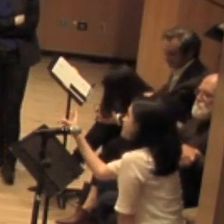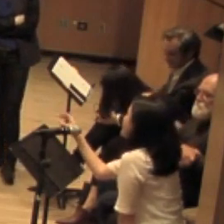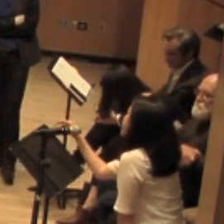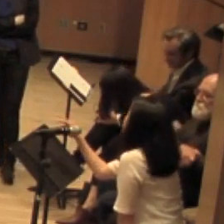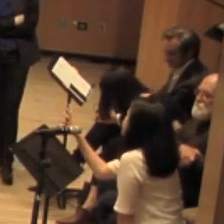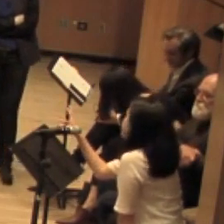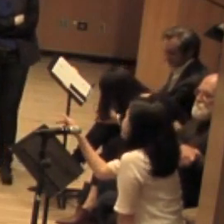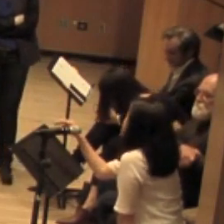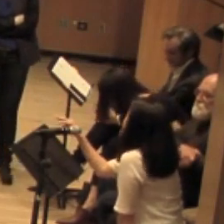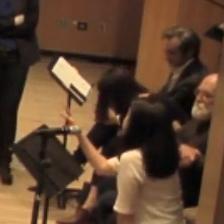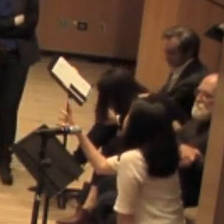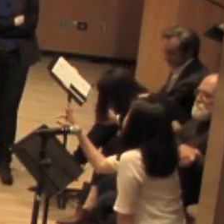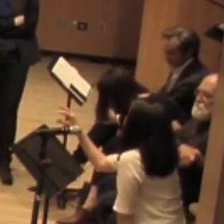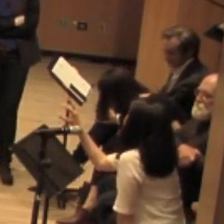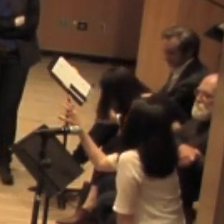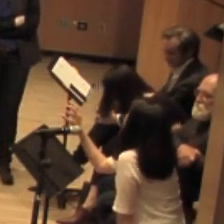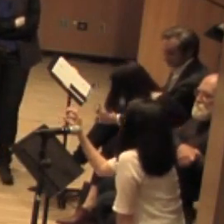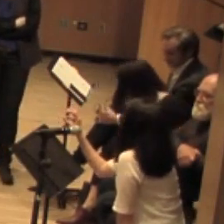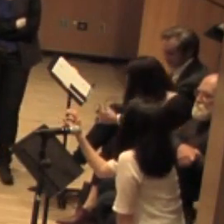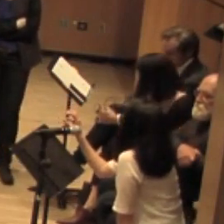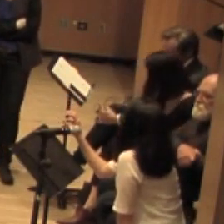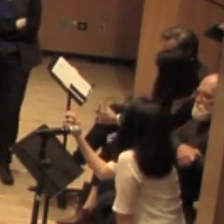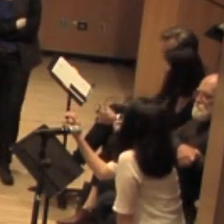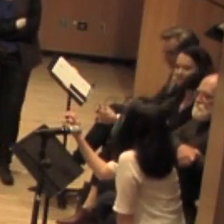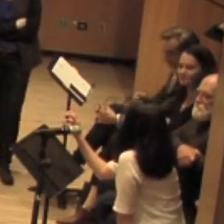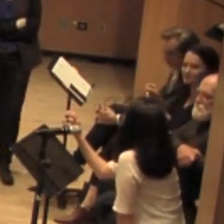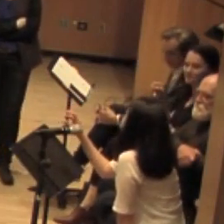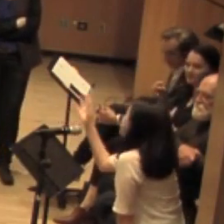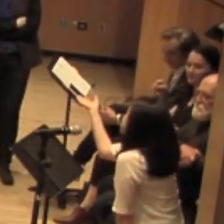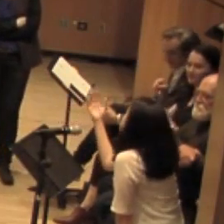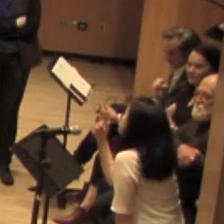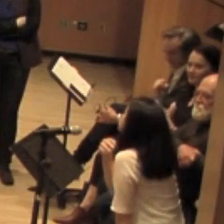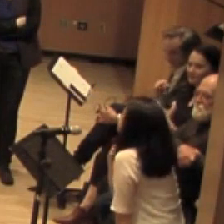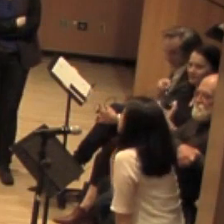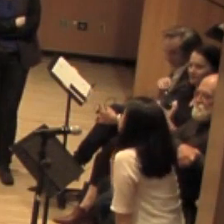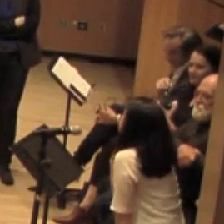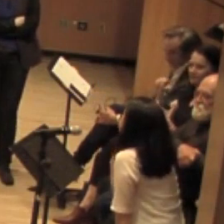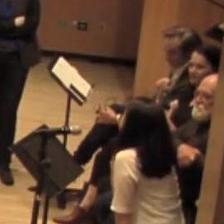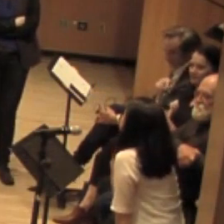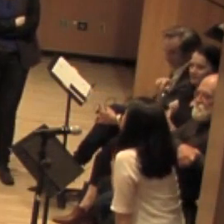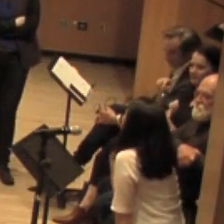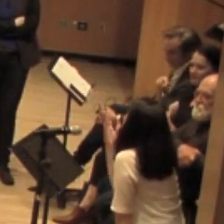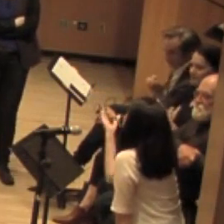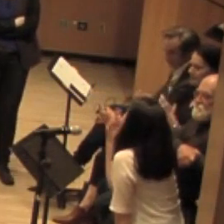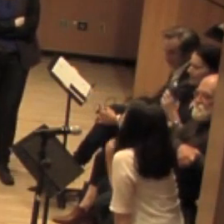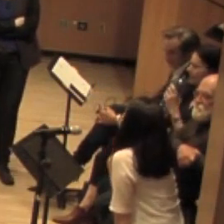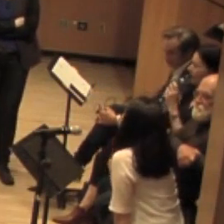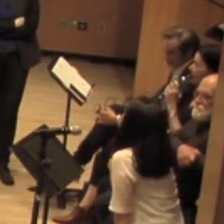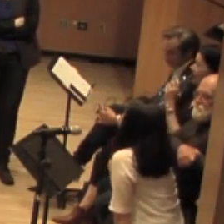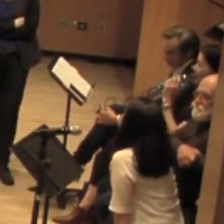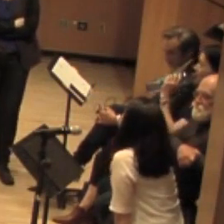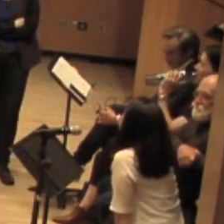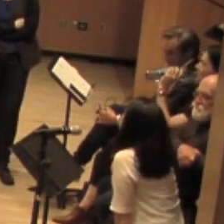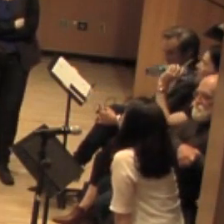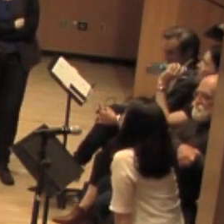experience that has a really kind of fan logic to it and another ingenious thing about what you've you've done so